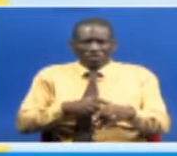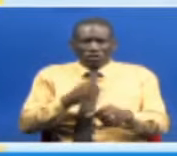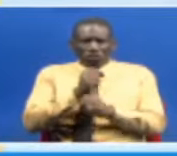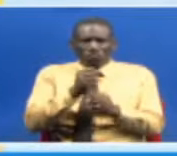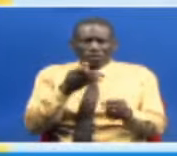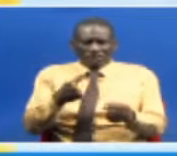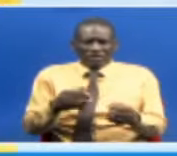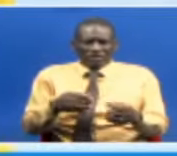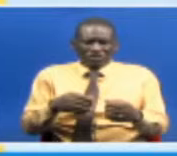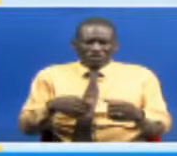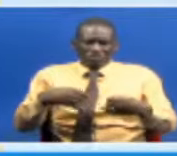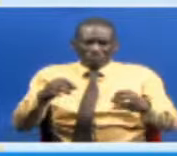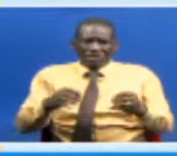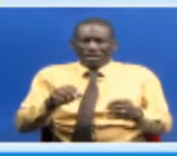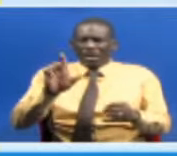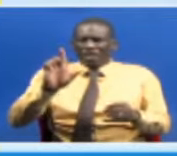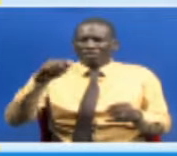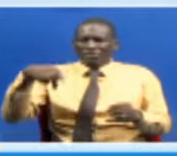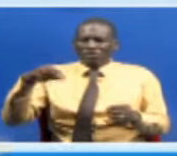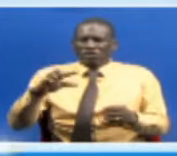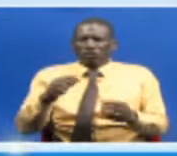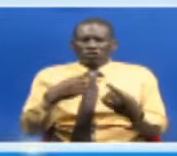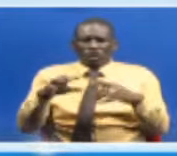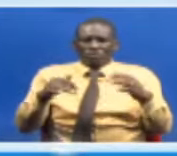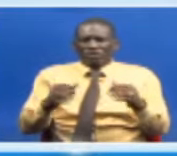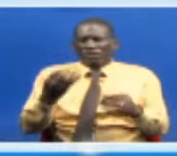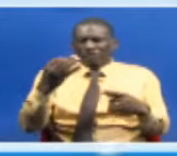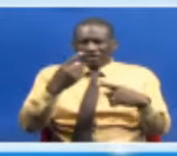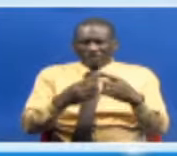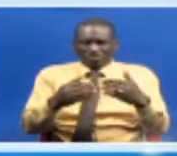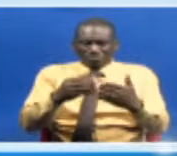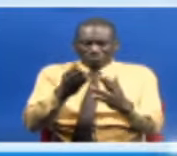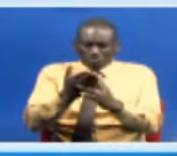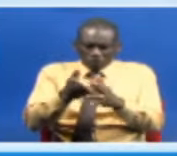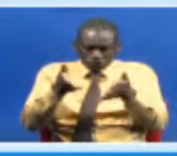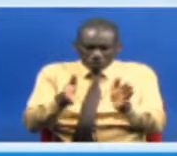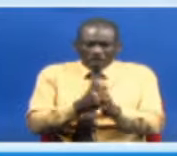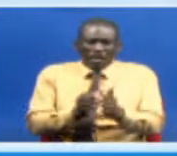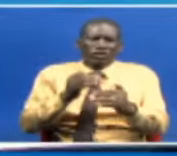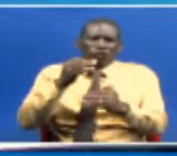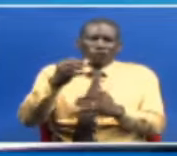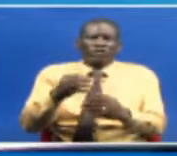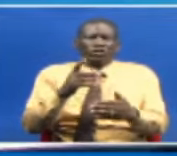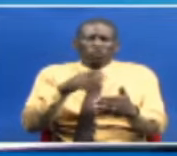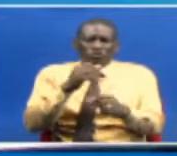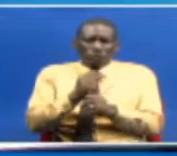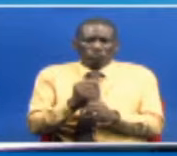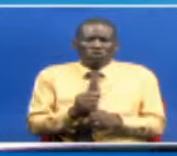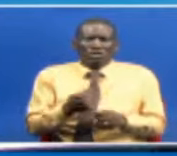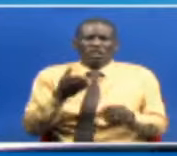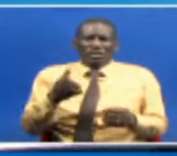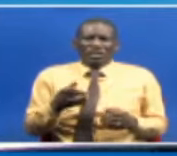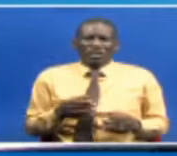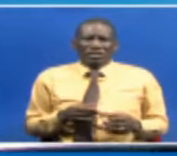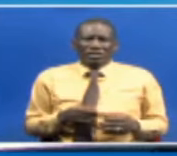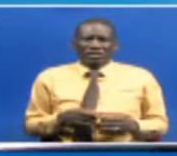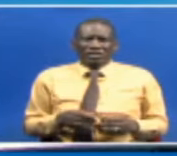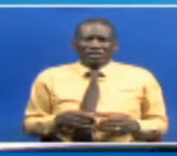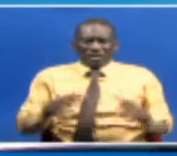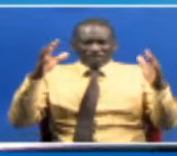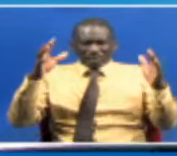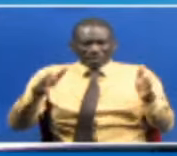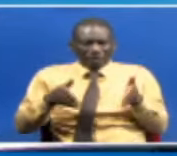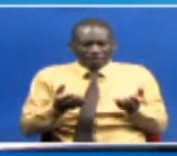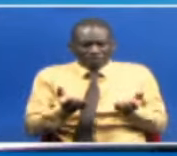happen? Because the LPG you're talking about is in 3 years. Between now and then, what can we do to increase this number? Because it presents a great business